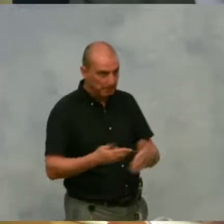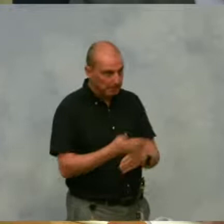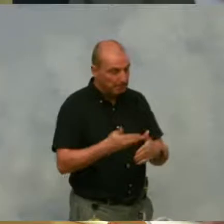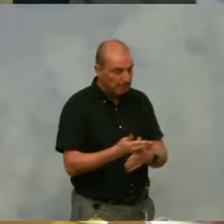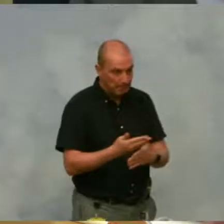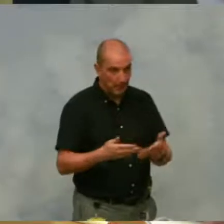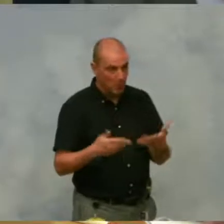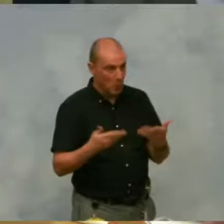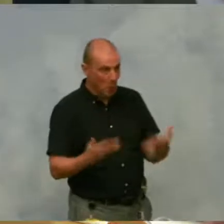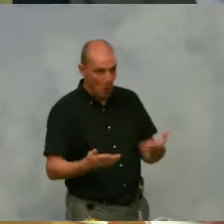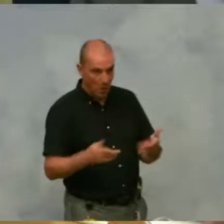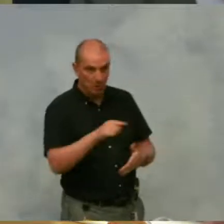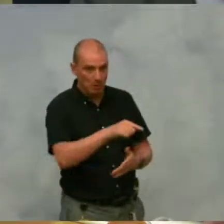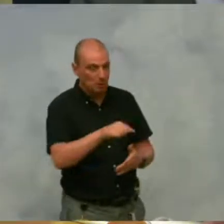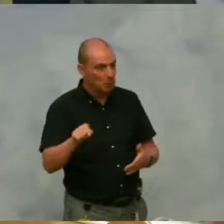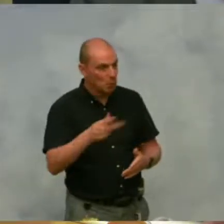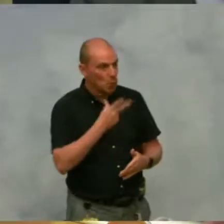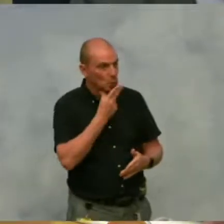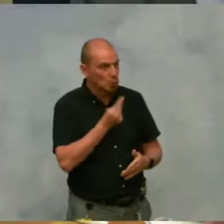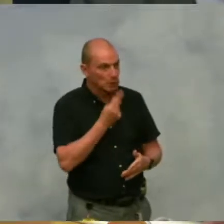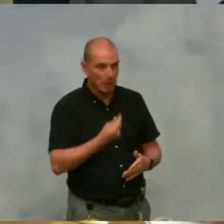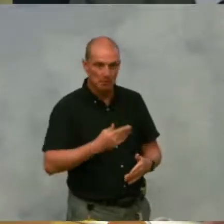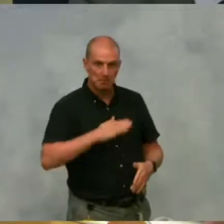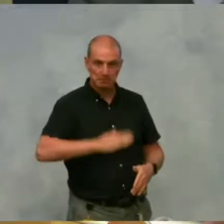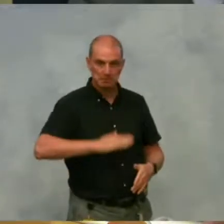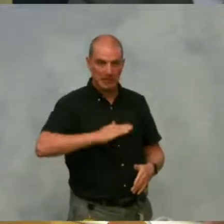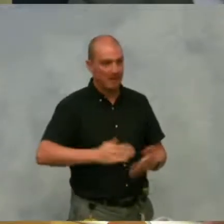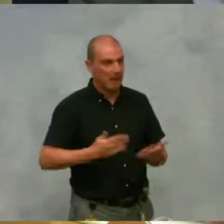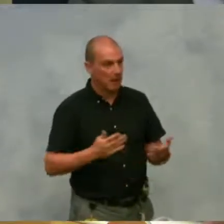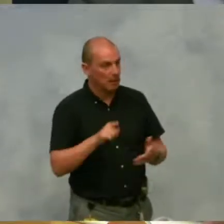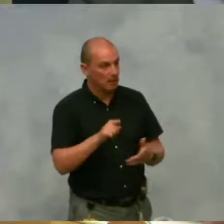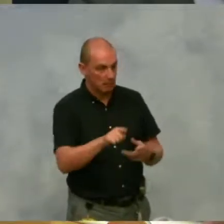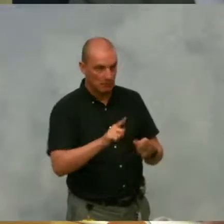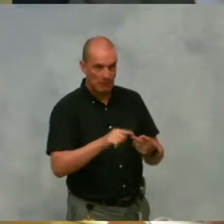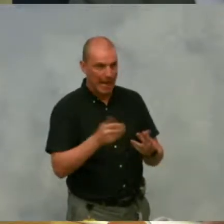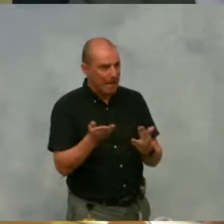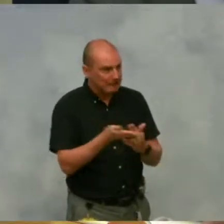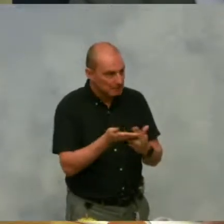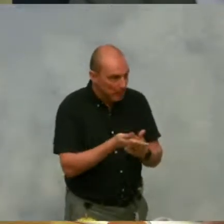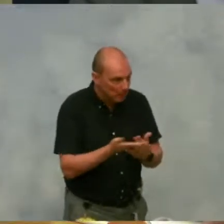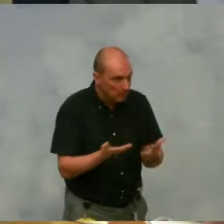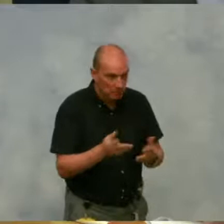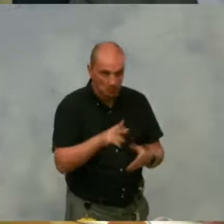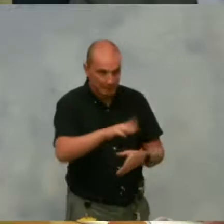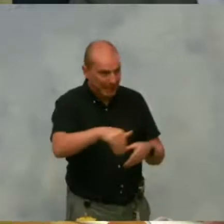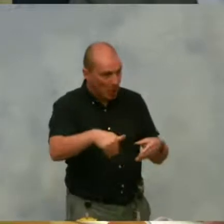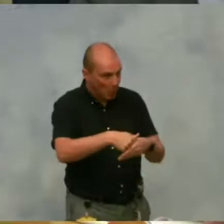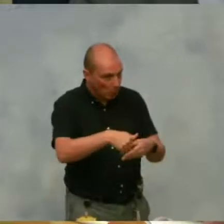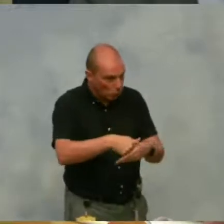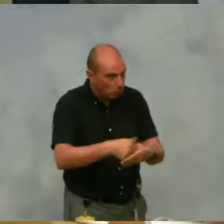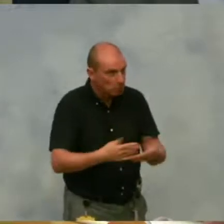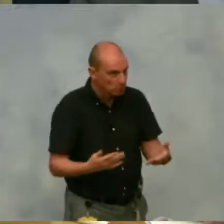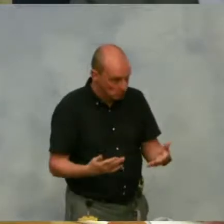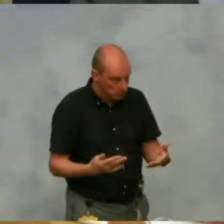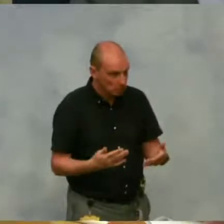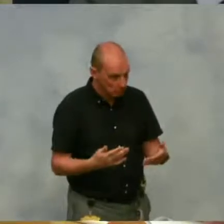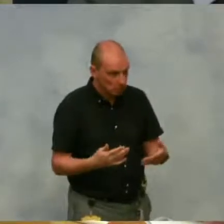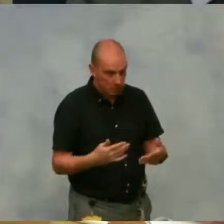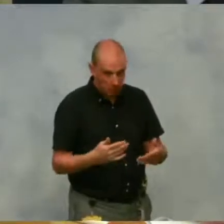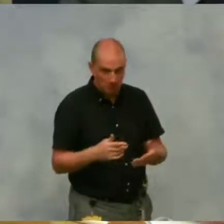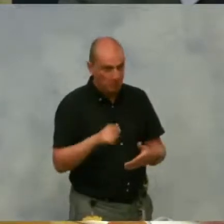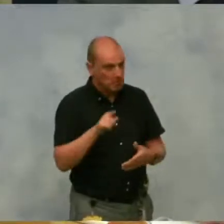from a user point of view, from an inclusion point of view, from a